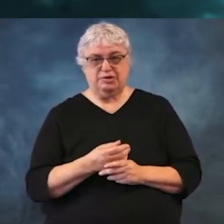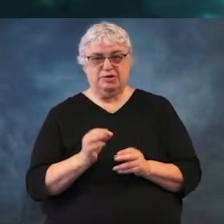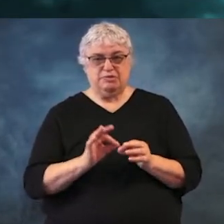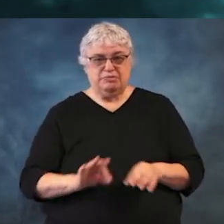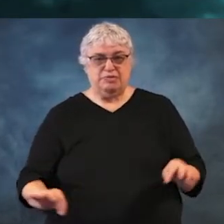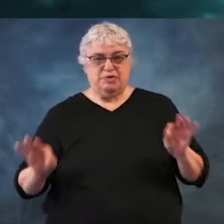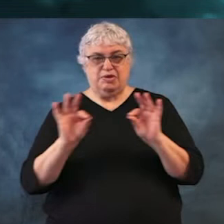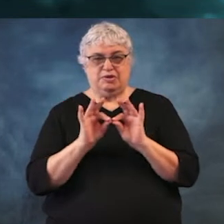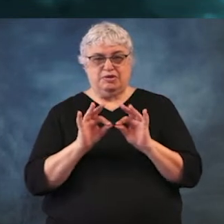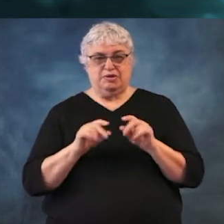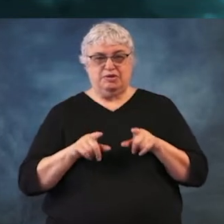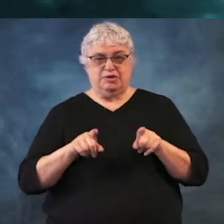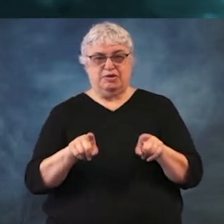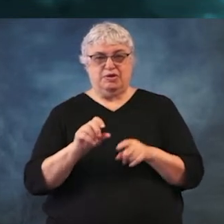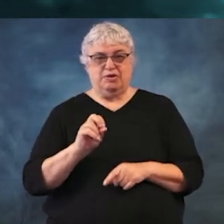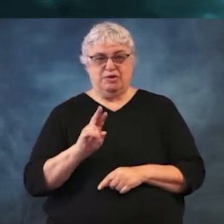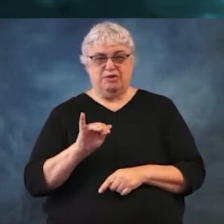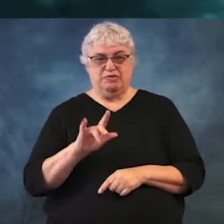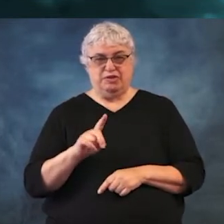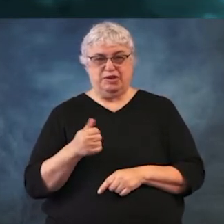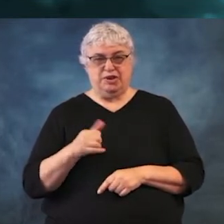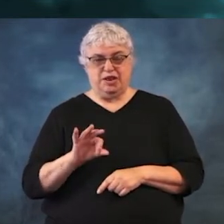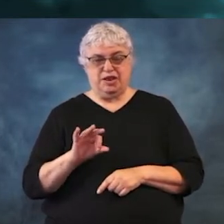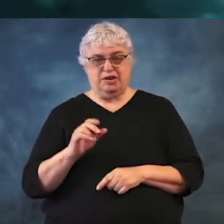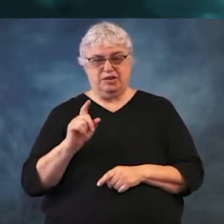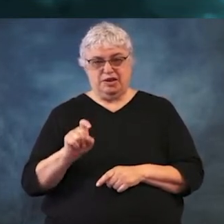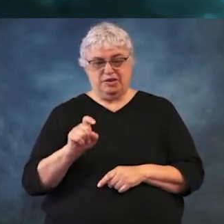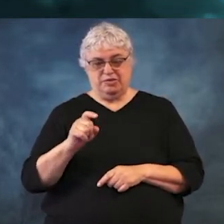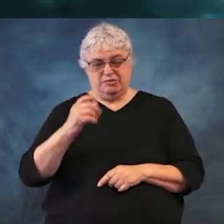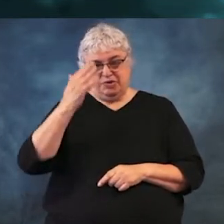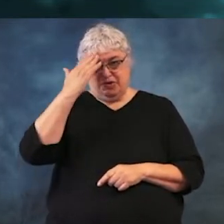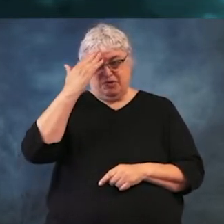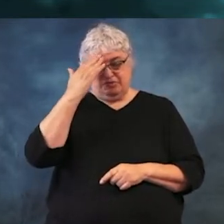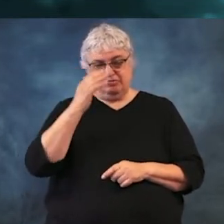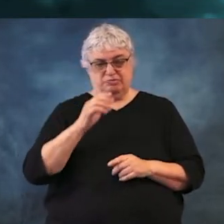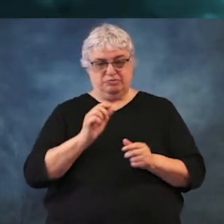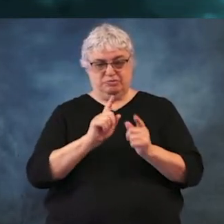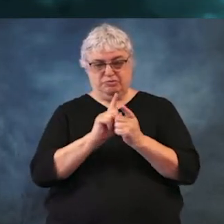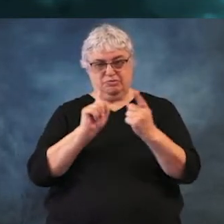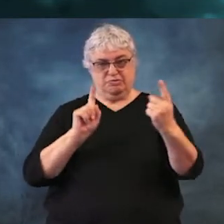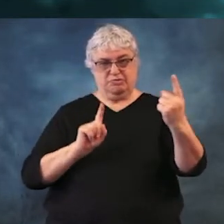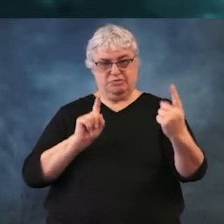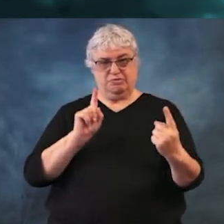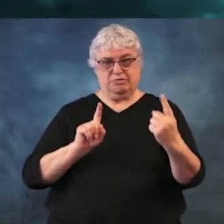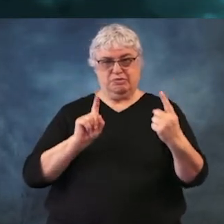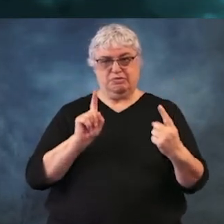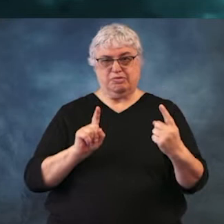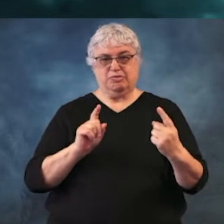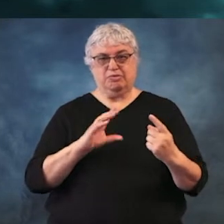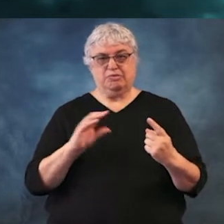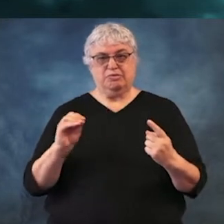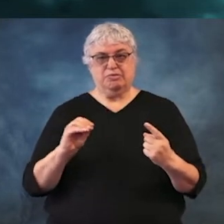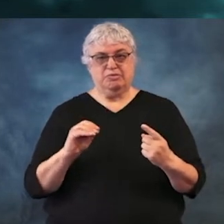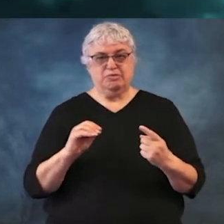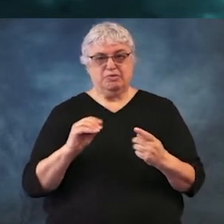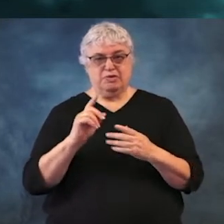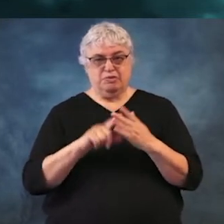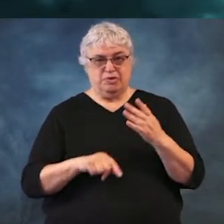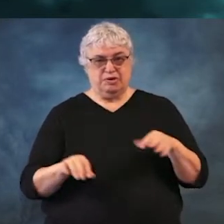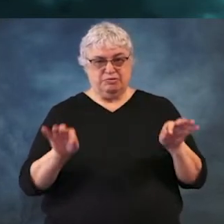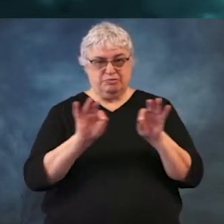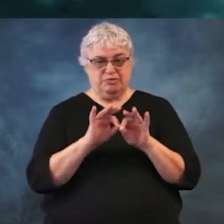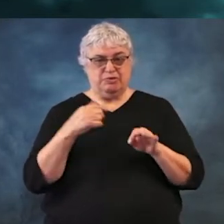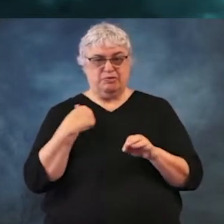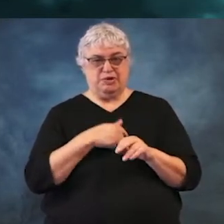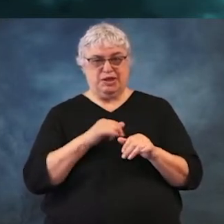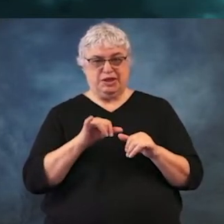particularly during this time of COVID, where we have to be mindful of the social distancing requirements and those kinds of things so that